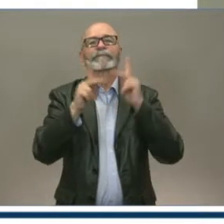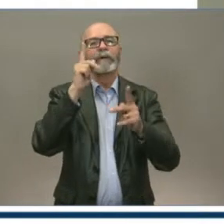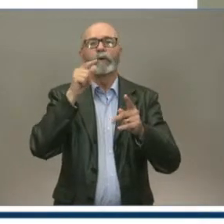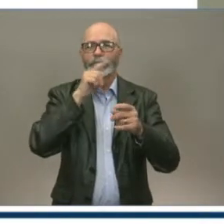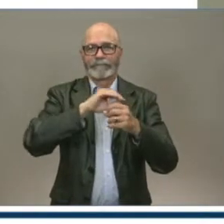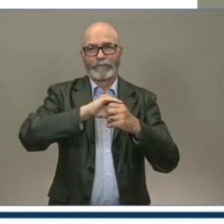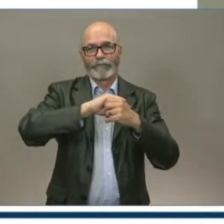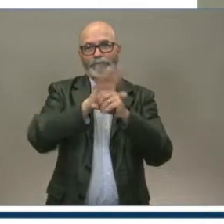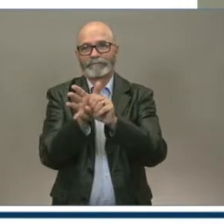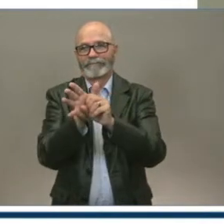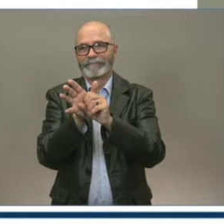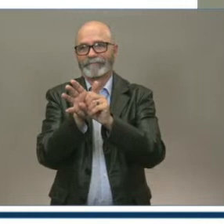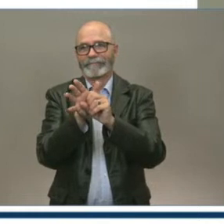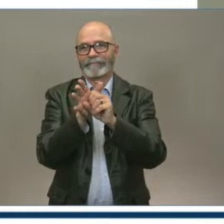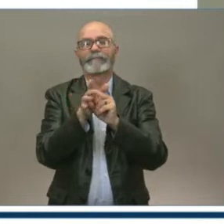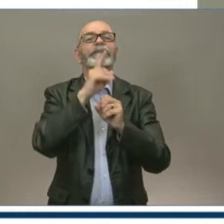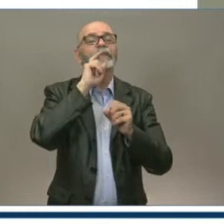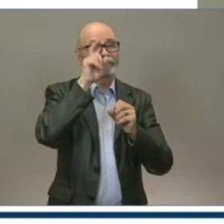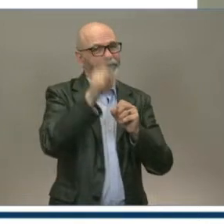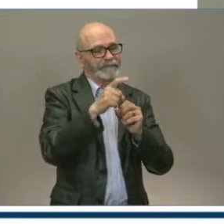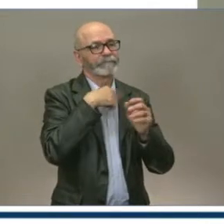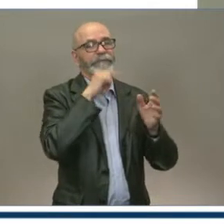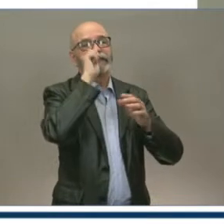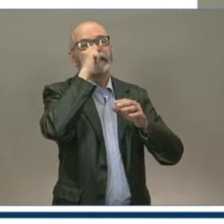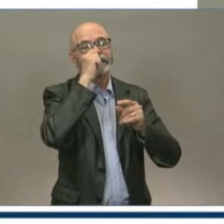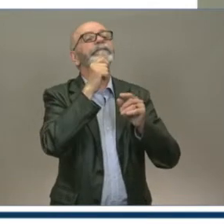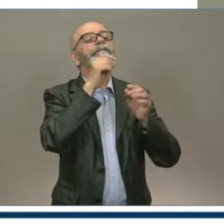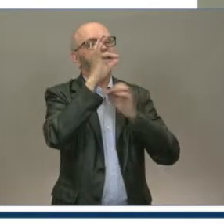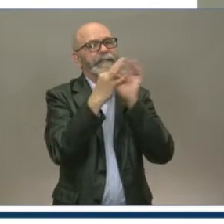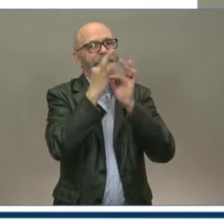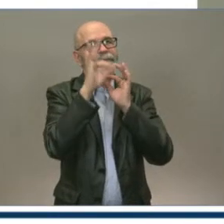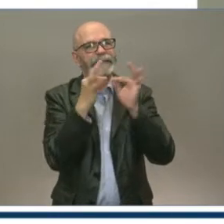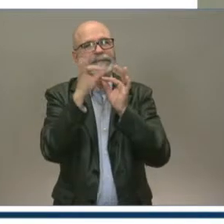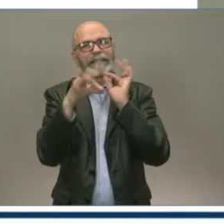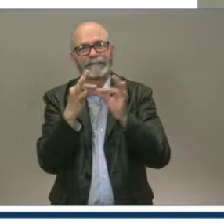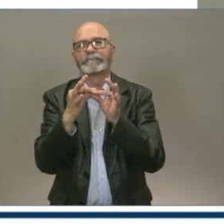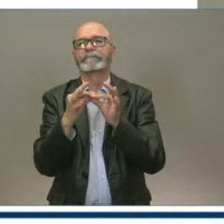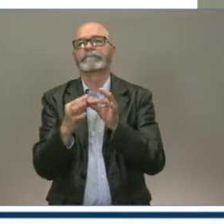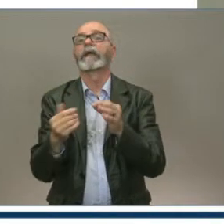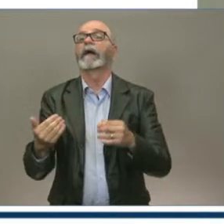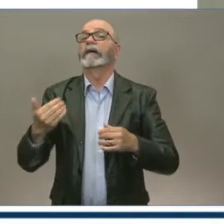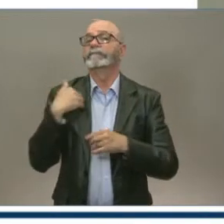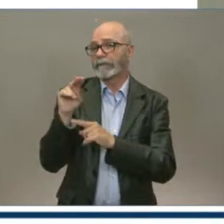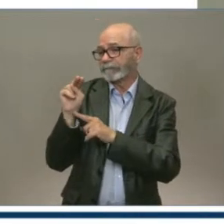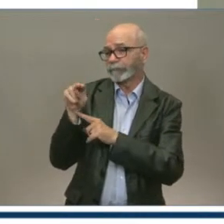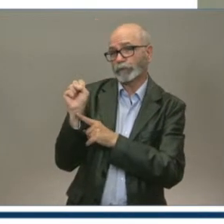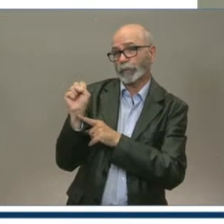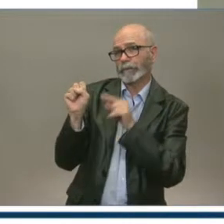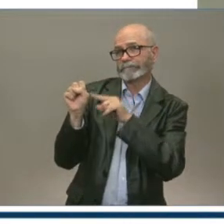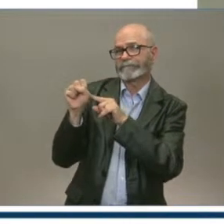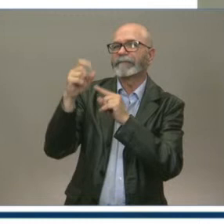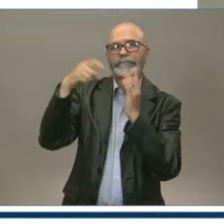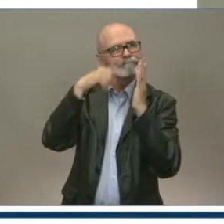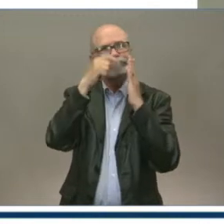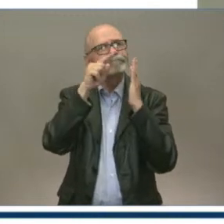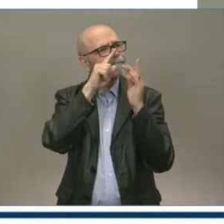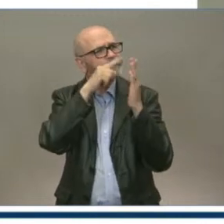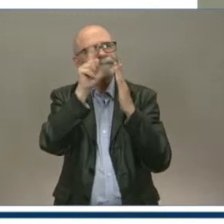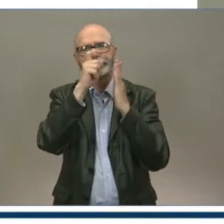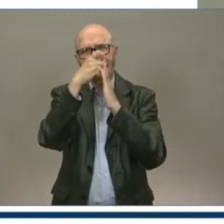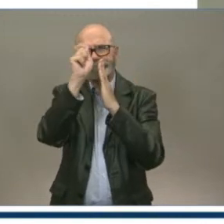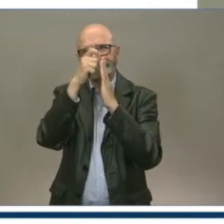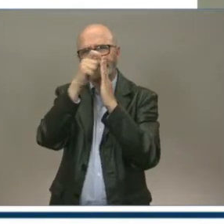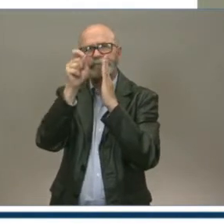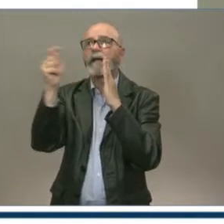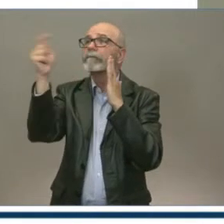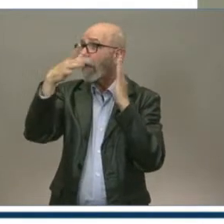home. We're also expecting them to complete the Nova Scotia Safe Check-in form so that we know who is coming and going, and will